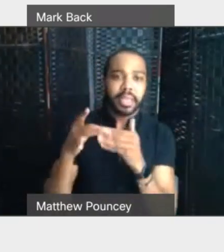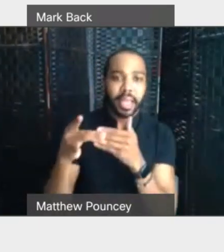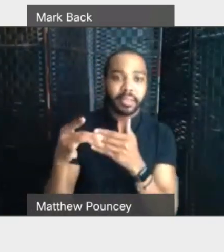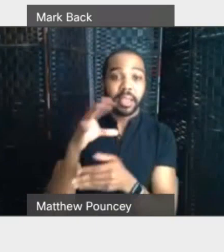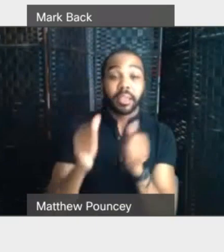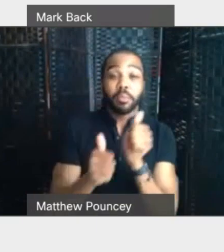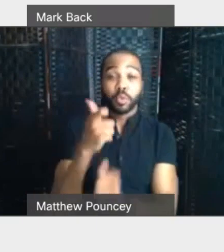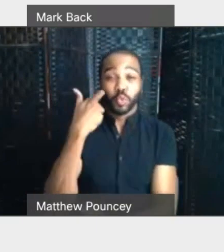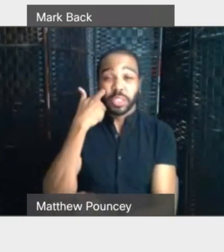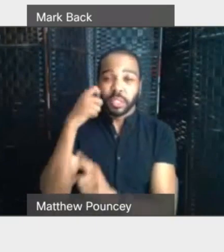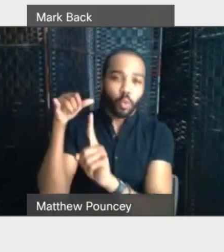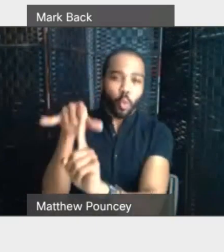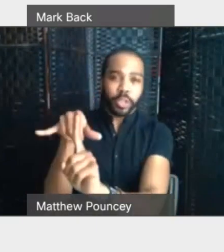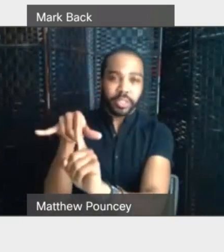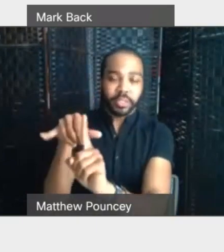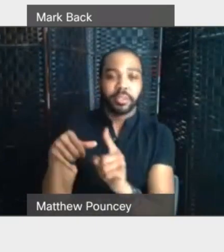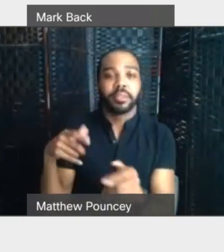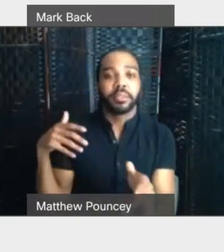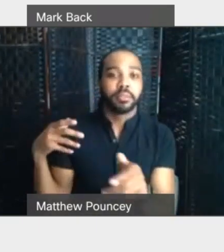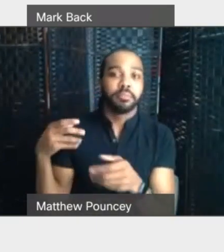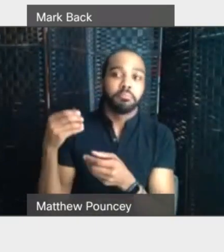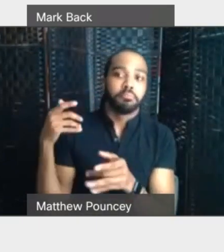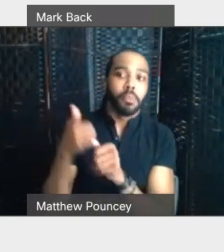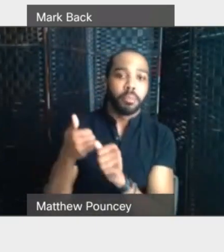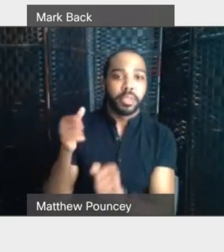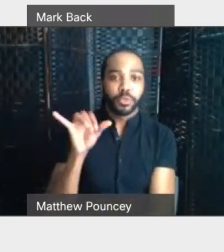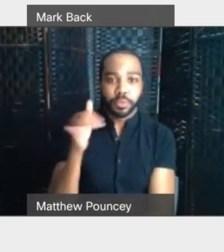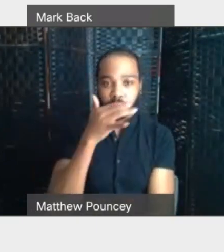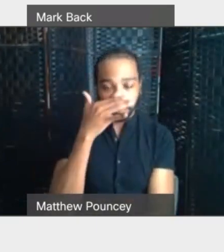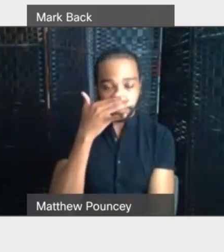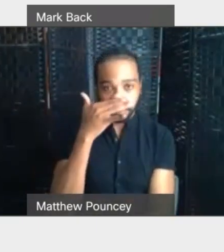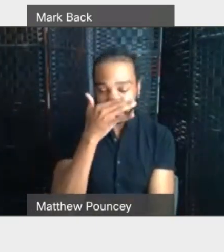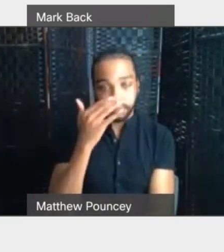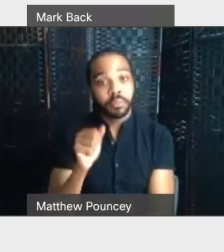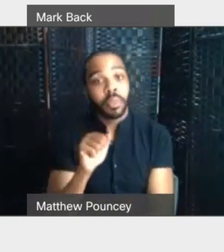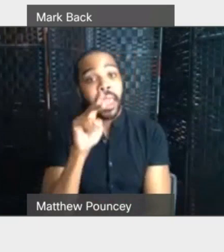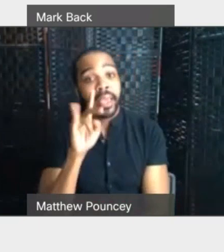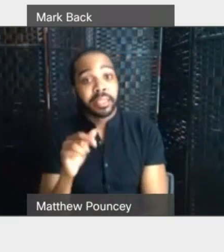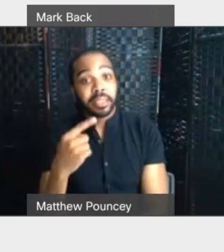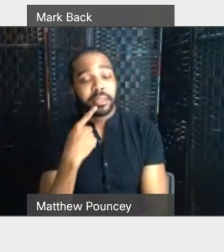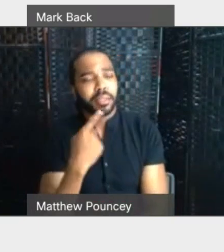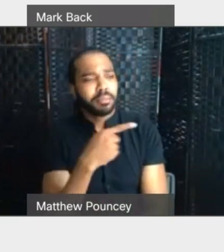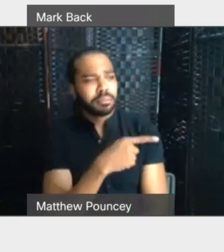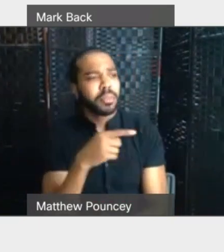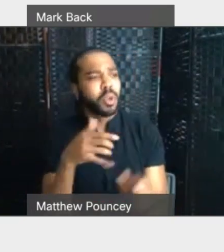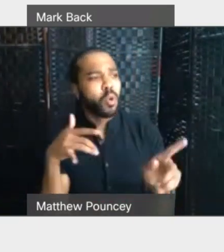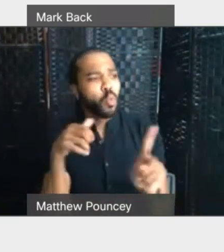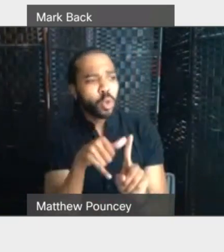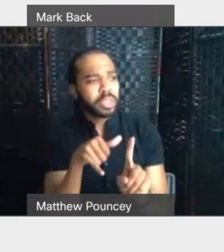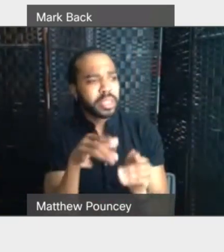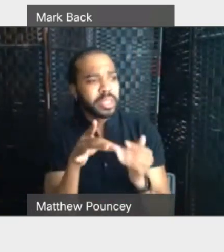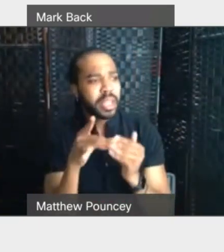quarantine updated guidance. So the quarantine guidance doesn't